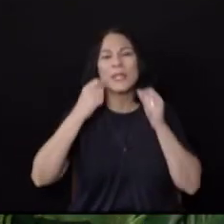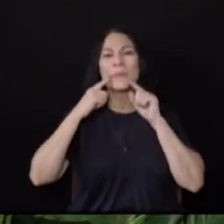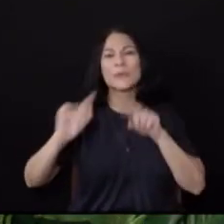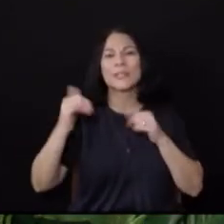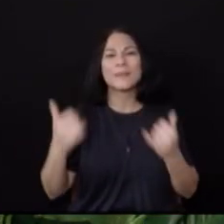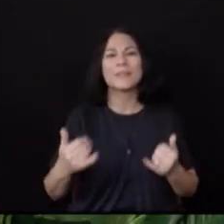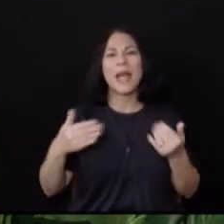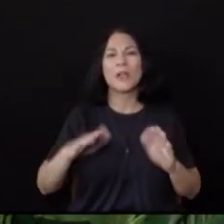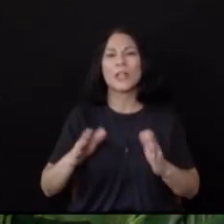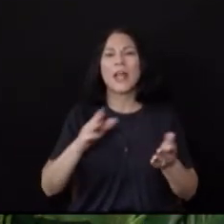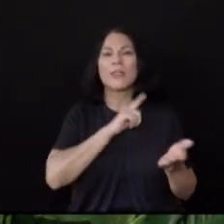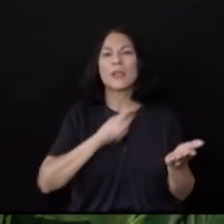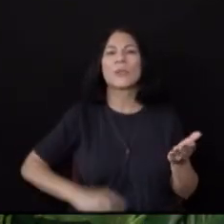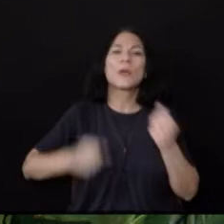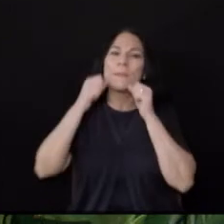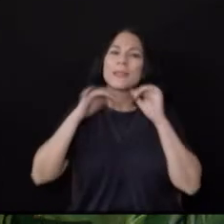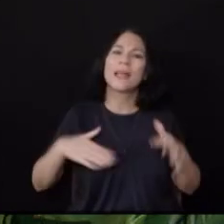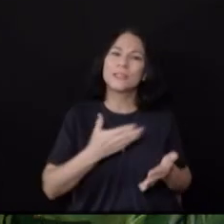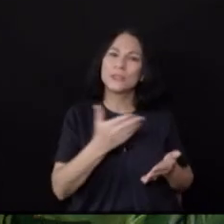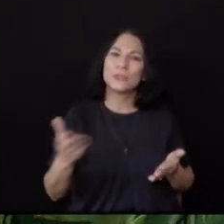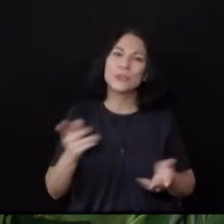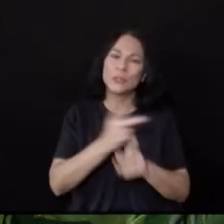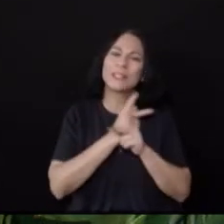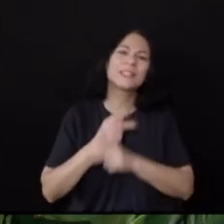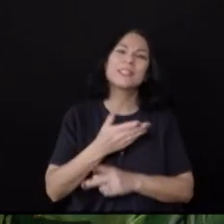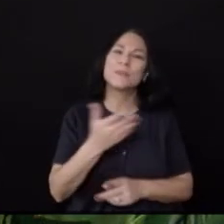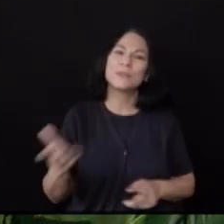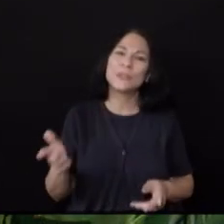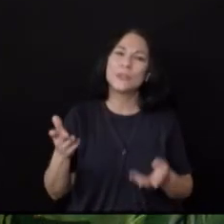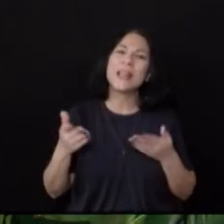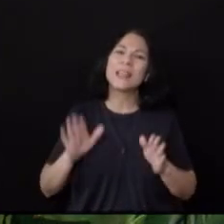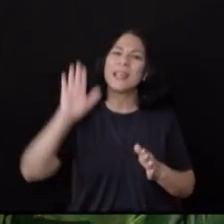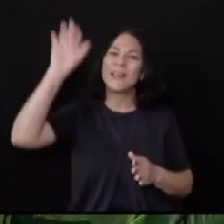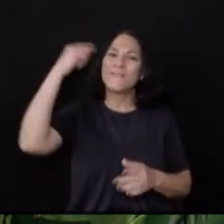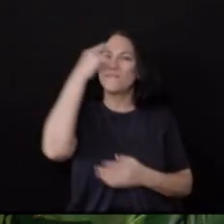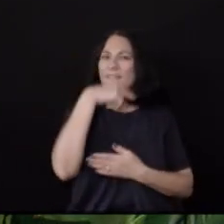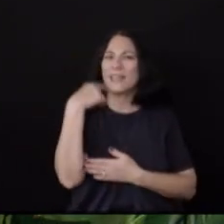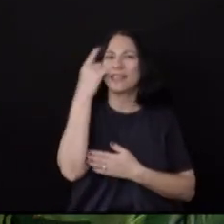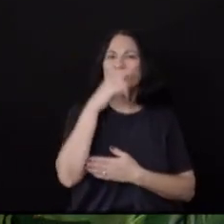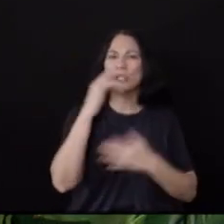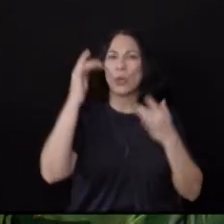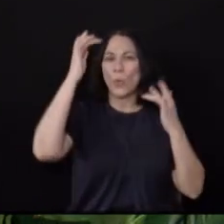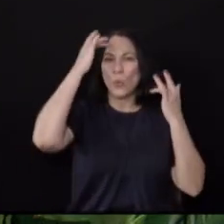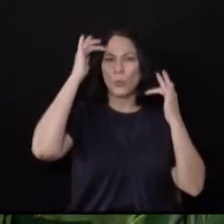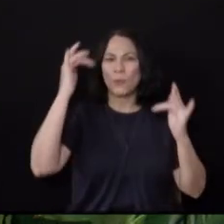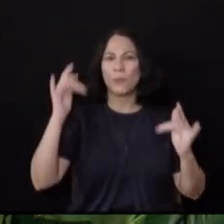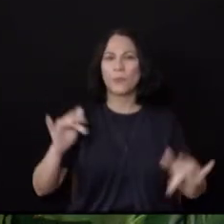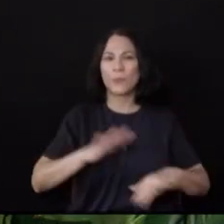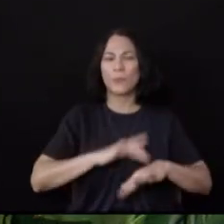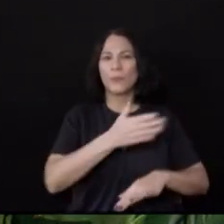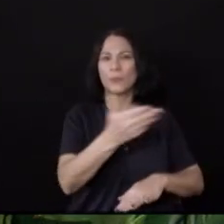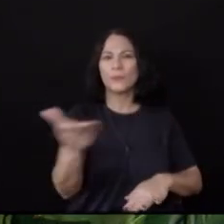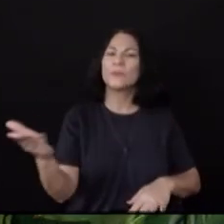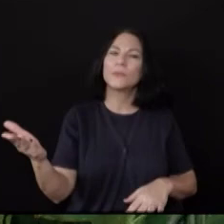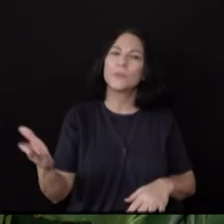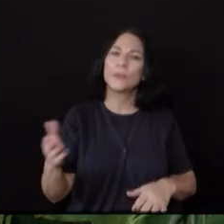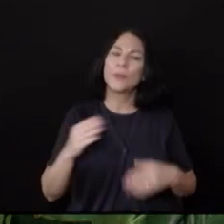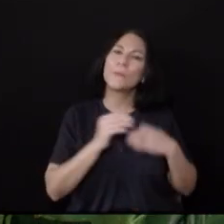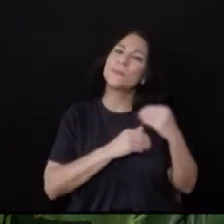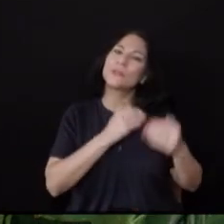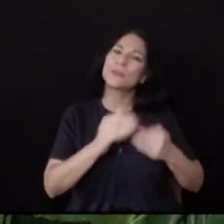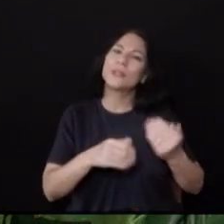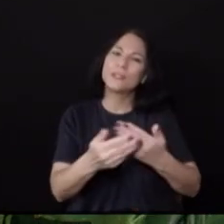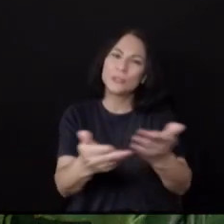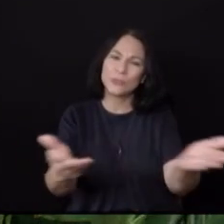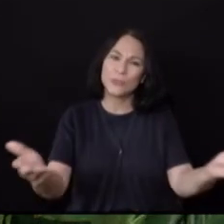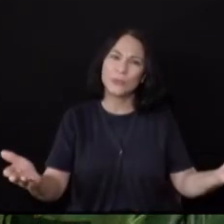you and keep you. May the Lord make his face to shine upon you and be gracious to